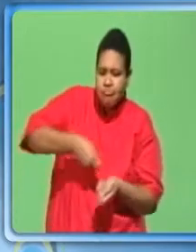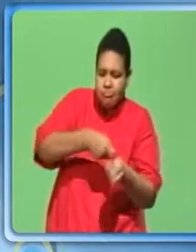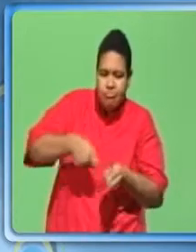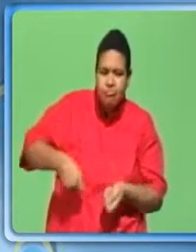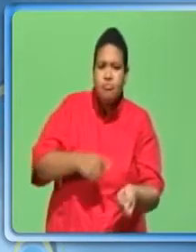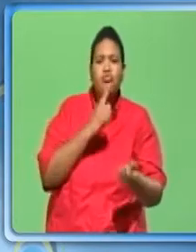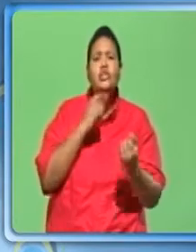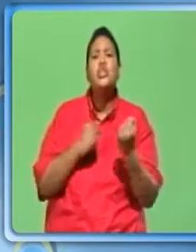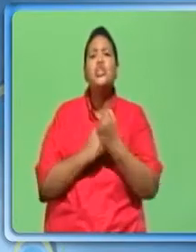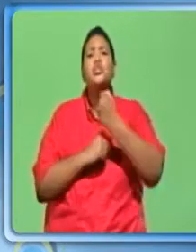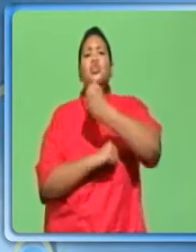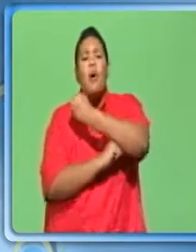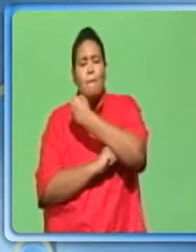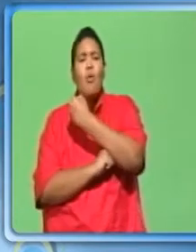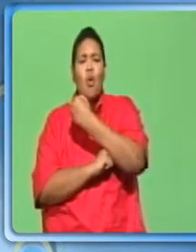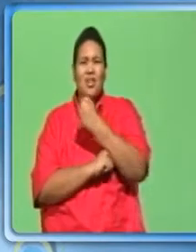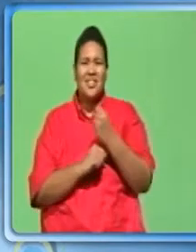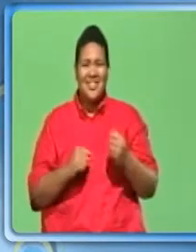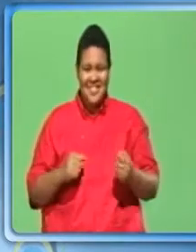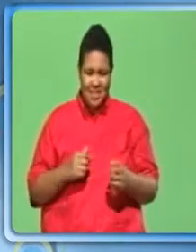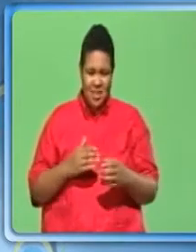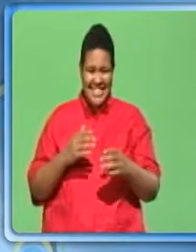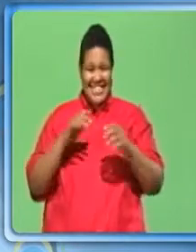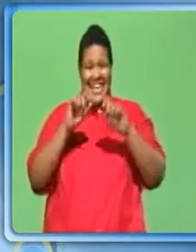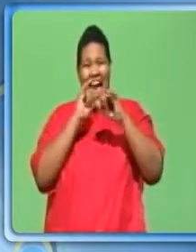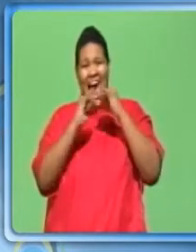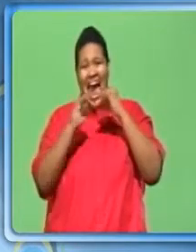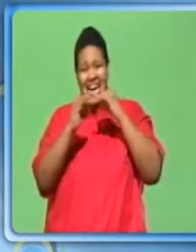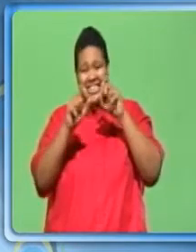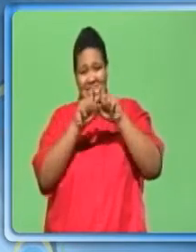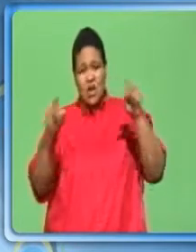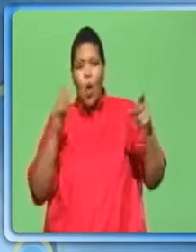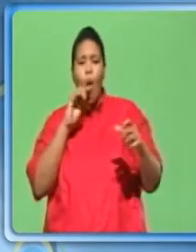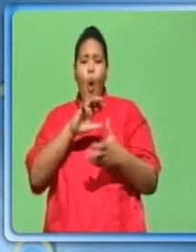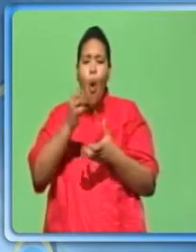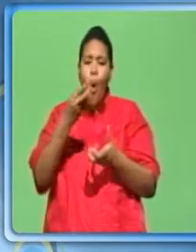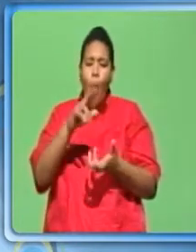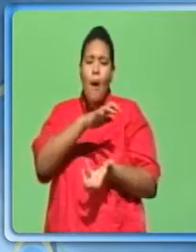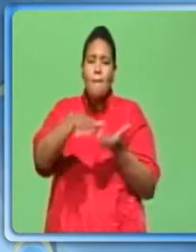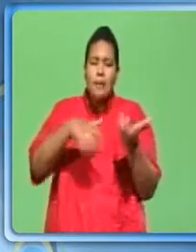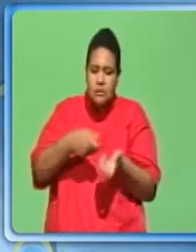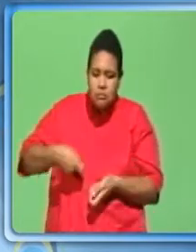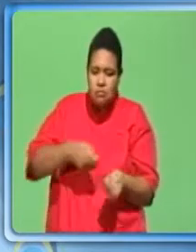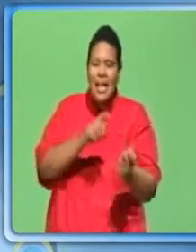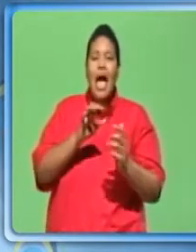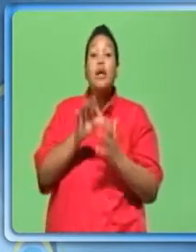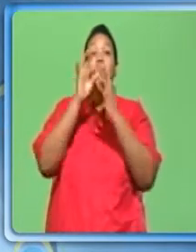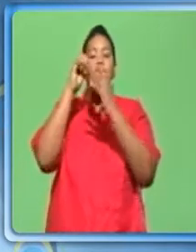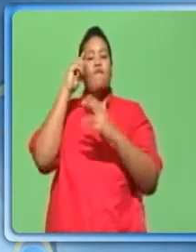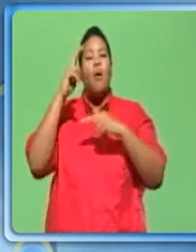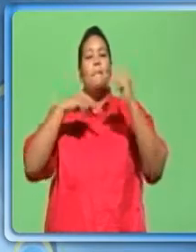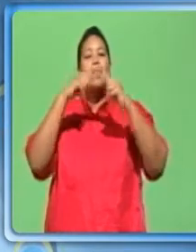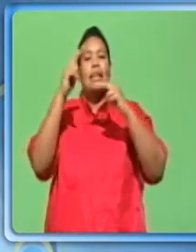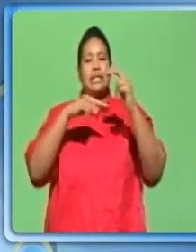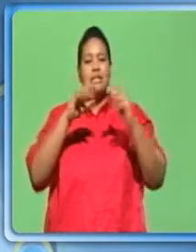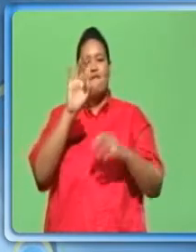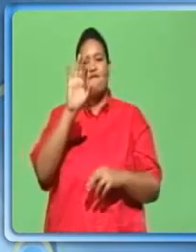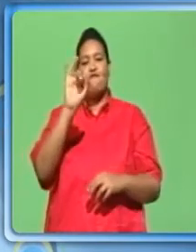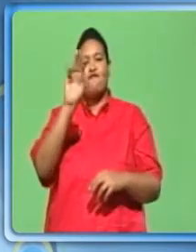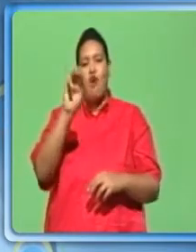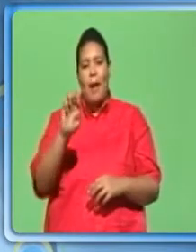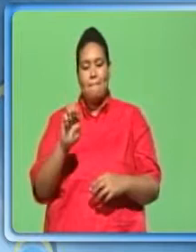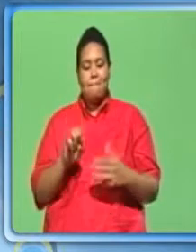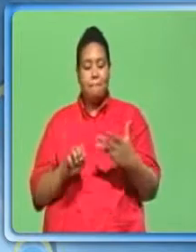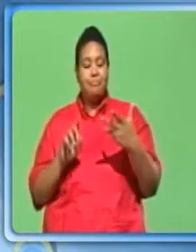support reinforced concrete or steel columns, especially in framed buildings. 3.